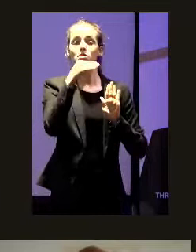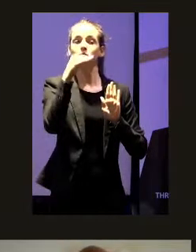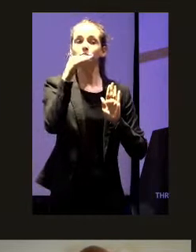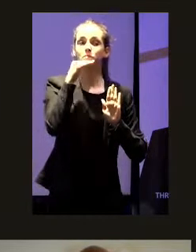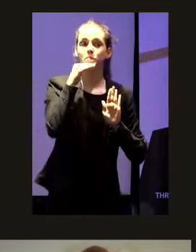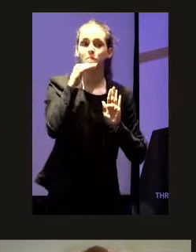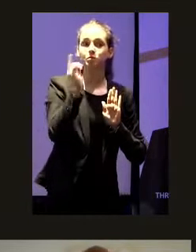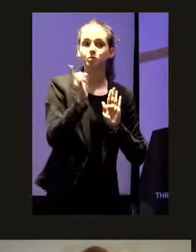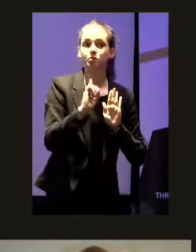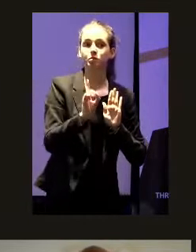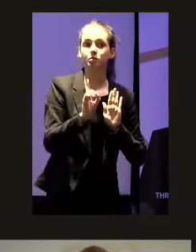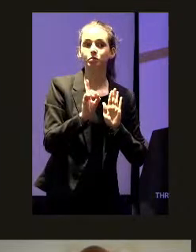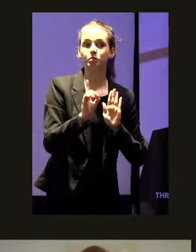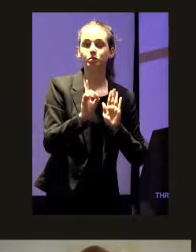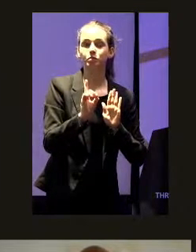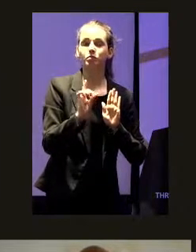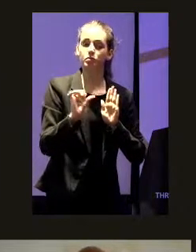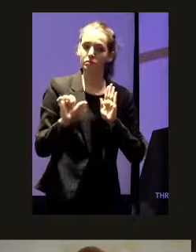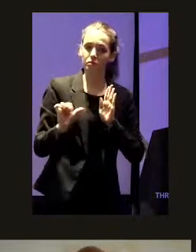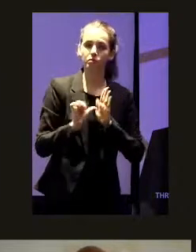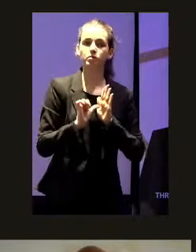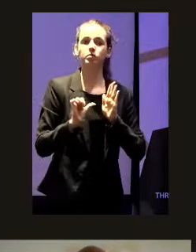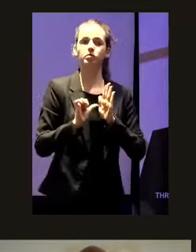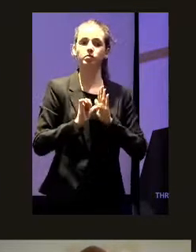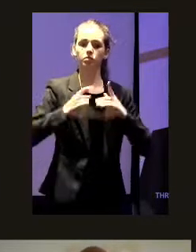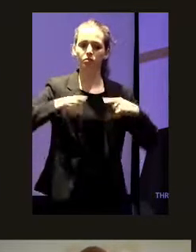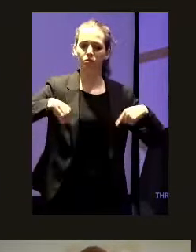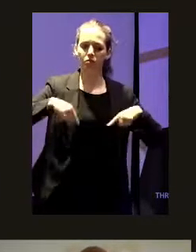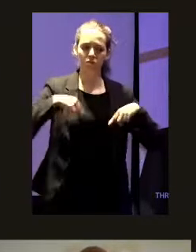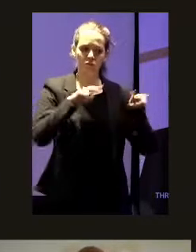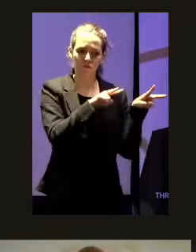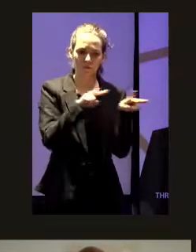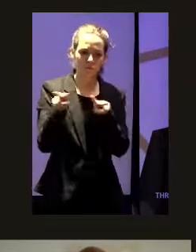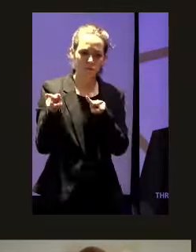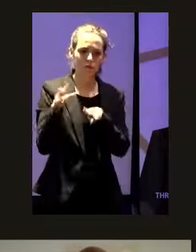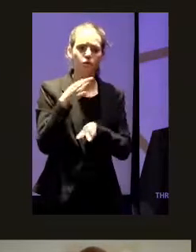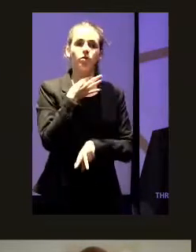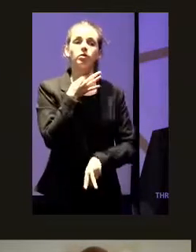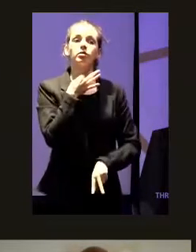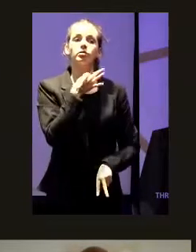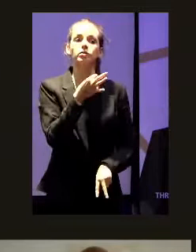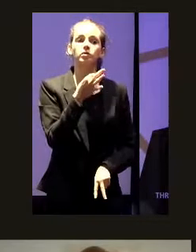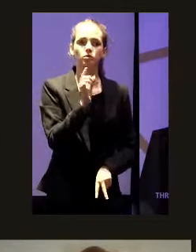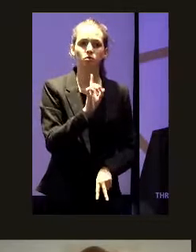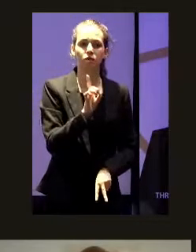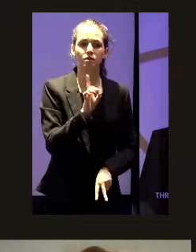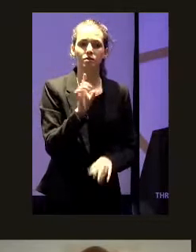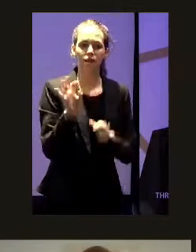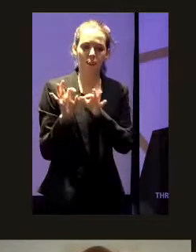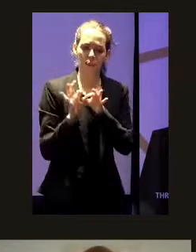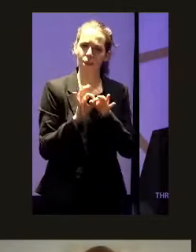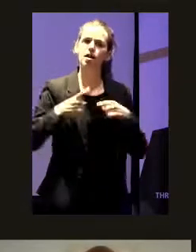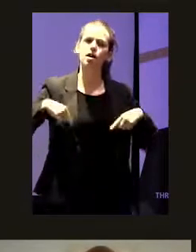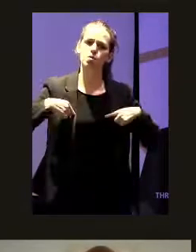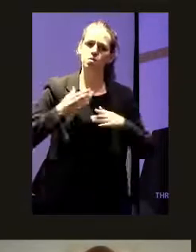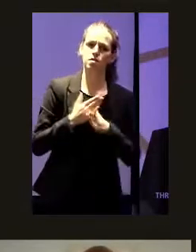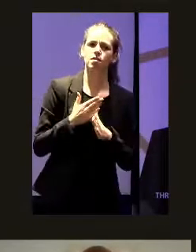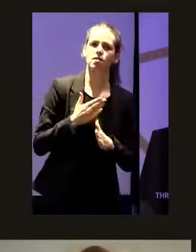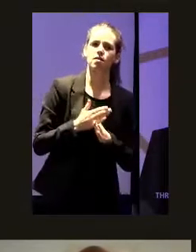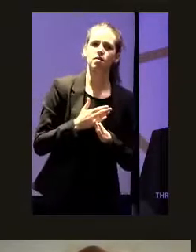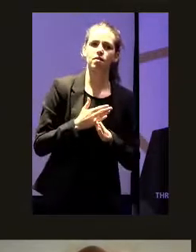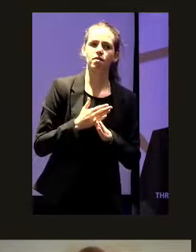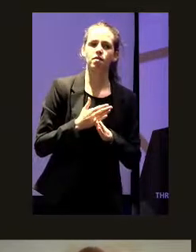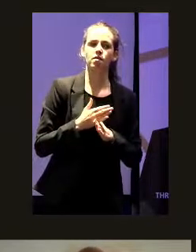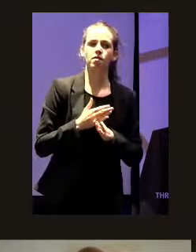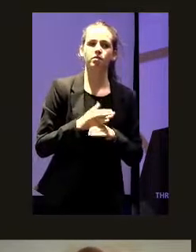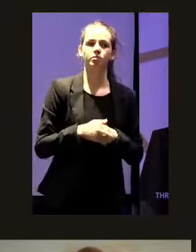important for us to always assess the risks as it relates to the work that we do and the work that councils